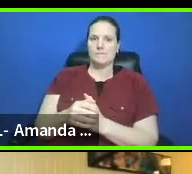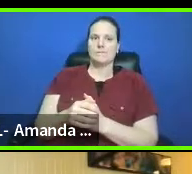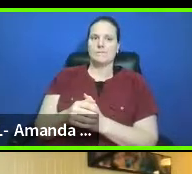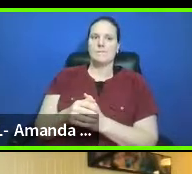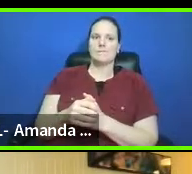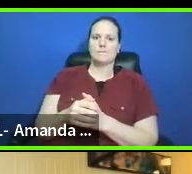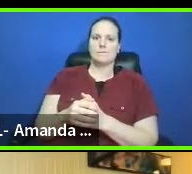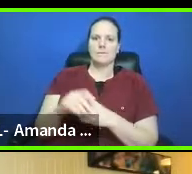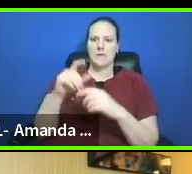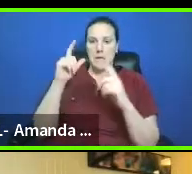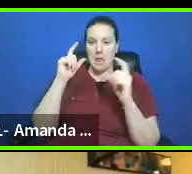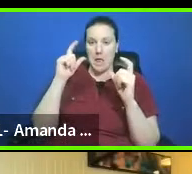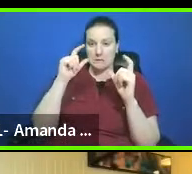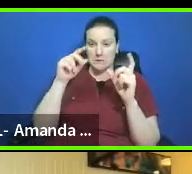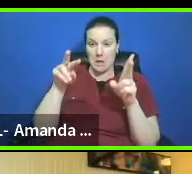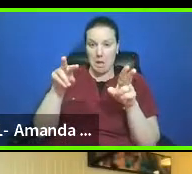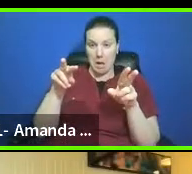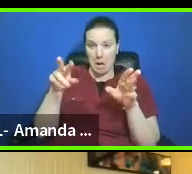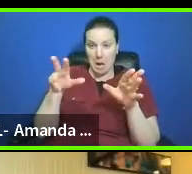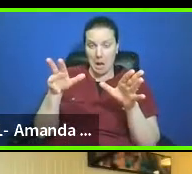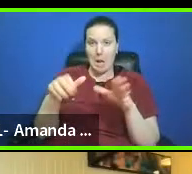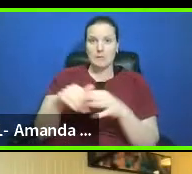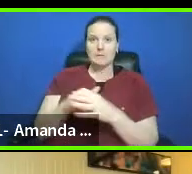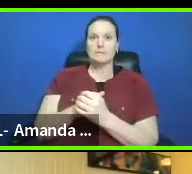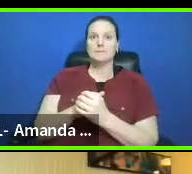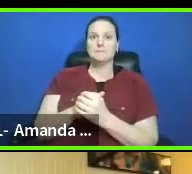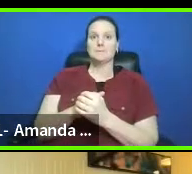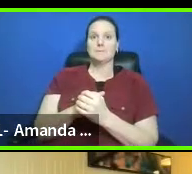I need my glasses.